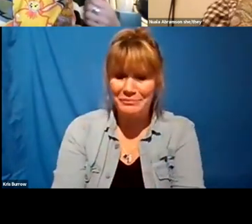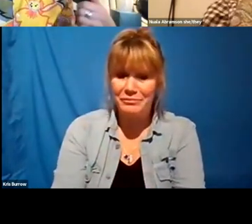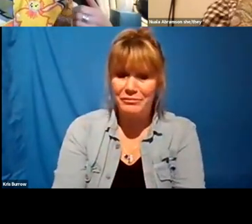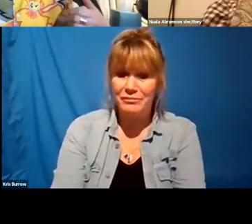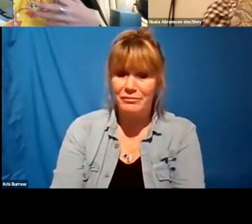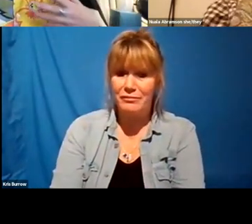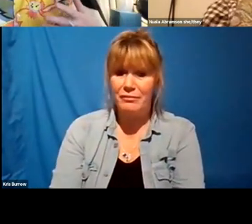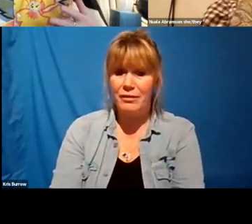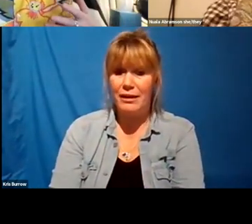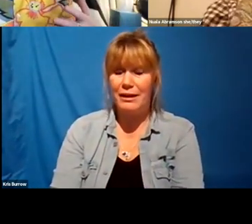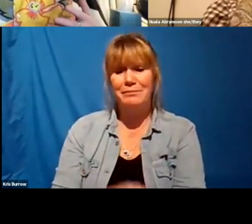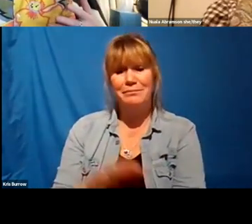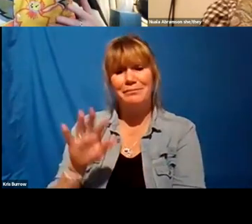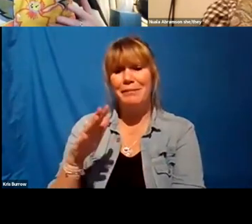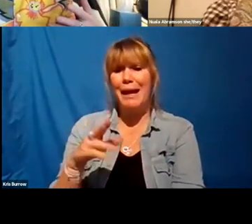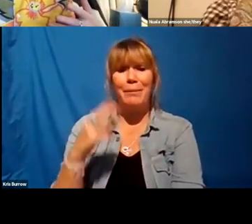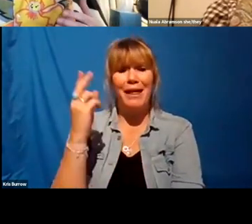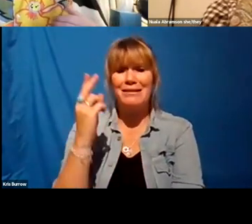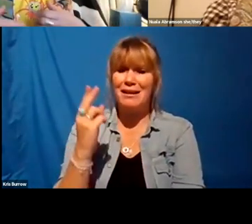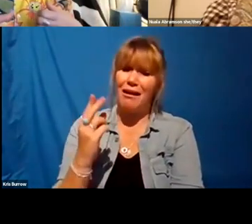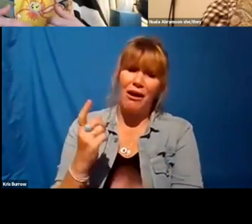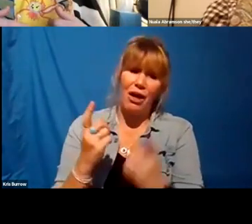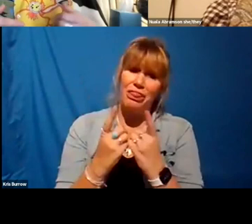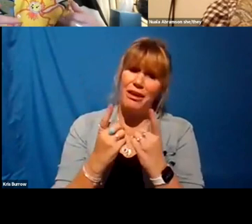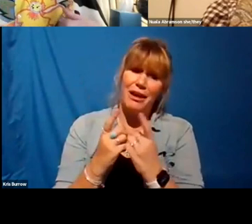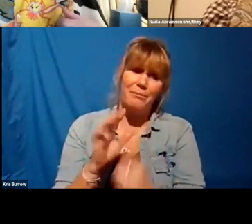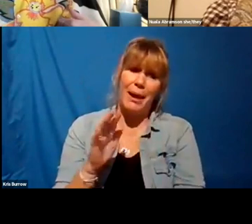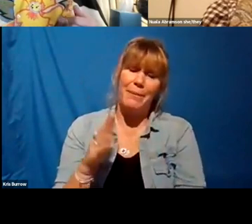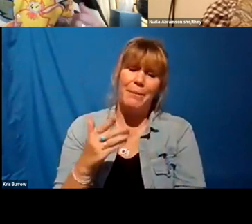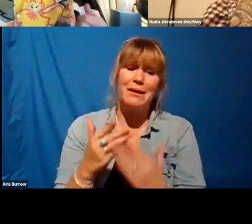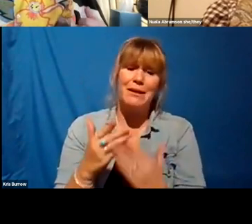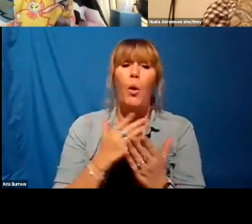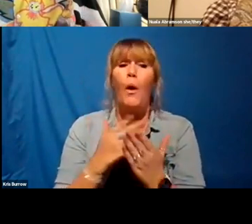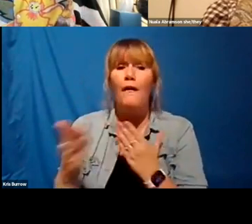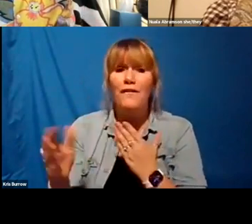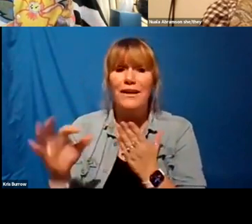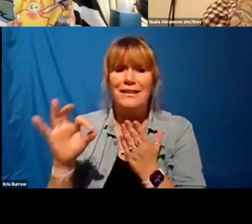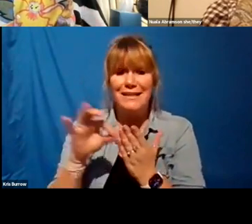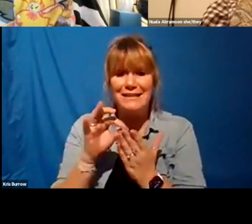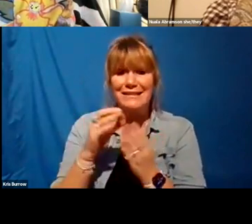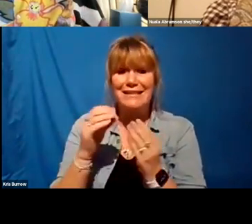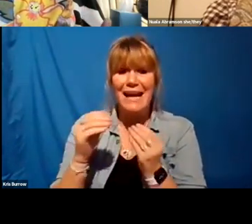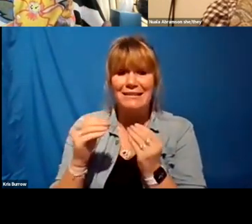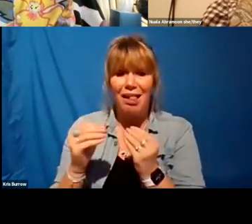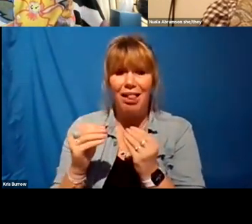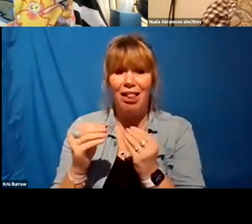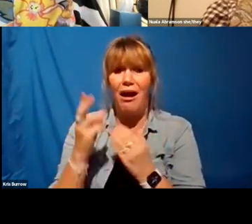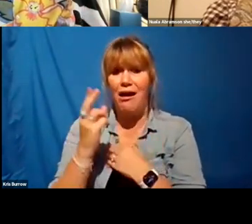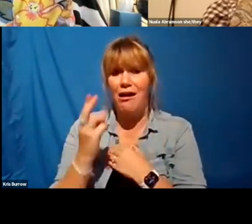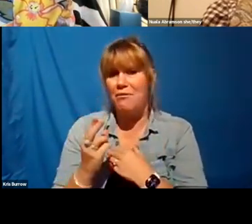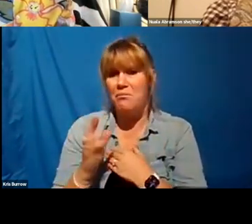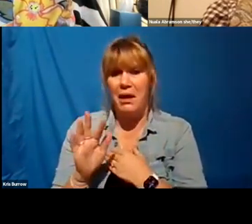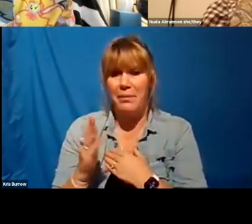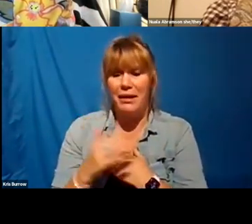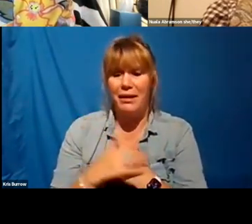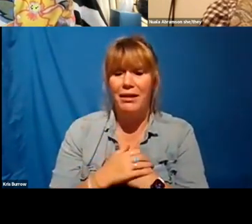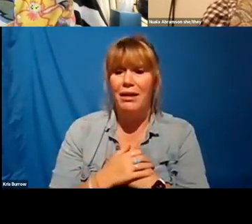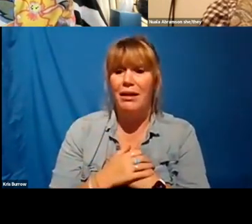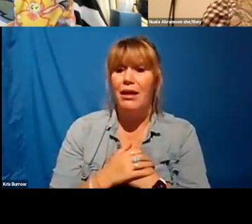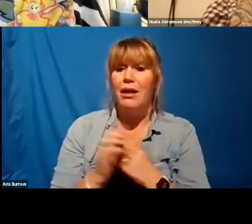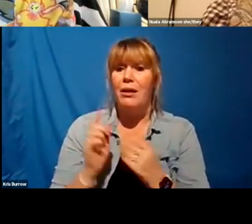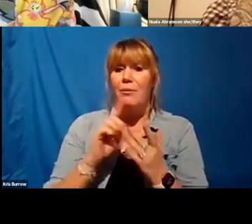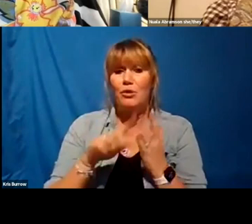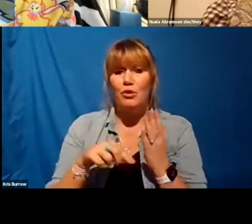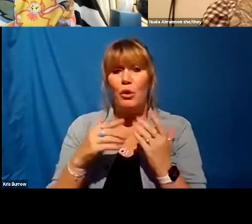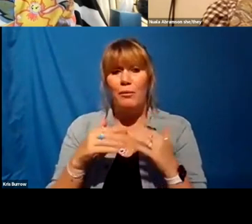maybe that is an art thing, and it's just kind of more obvious if you're working in textile art. But there's probably, yeah, I've certainly been asked about